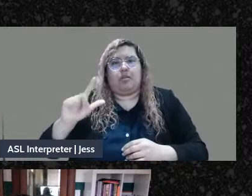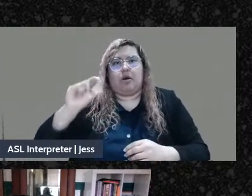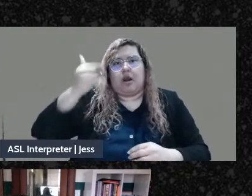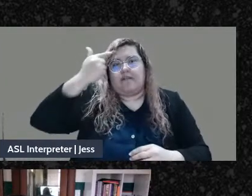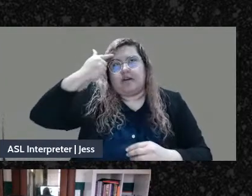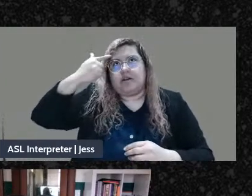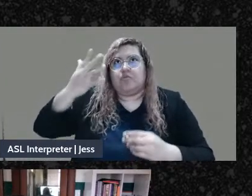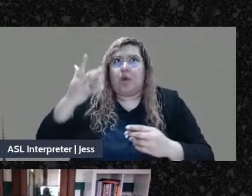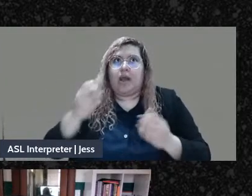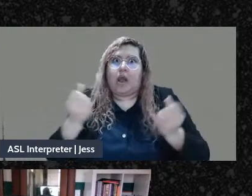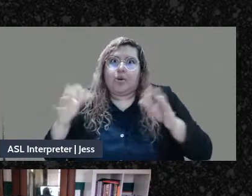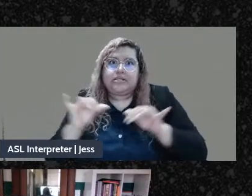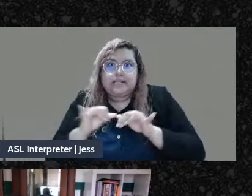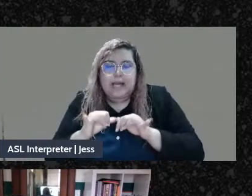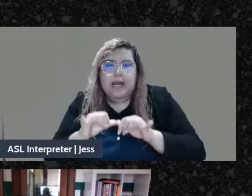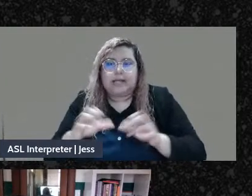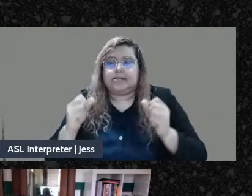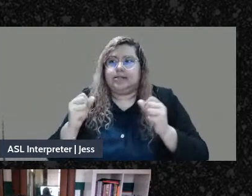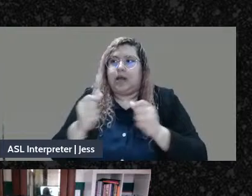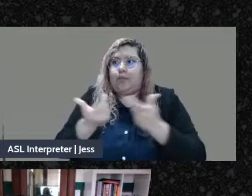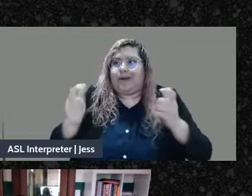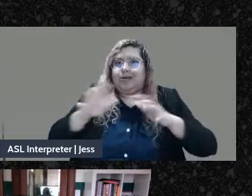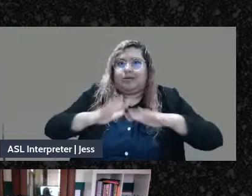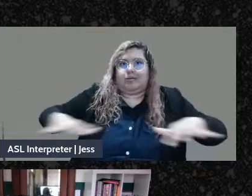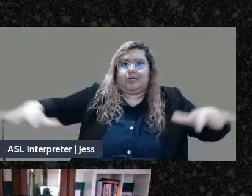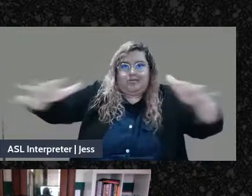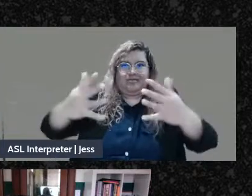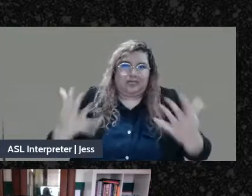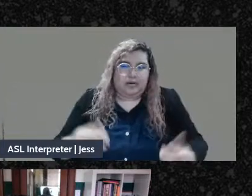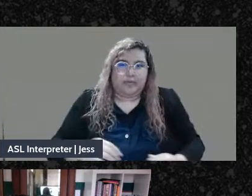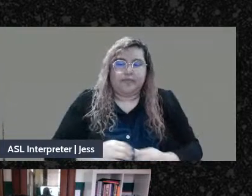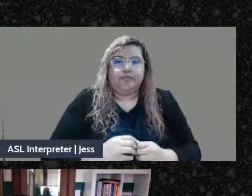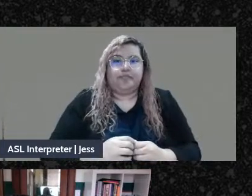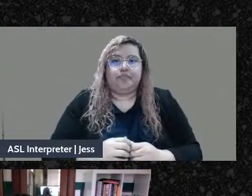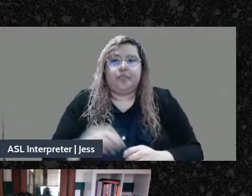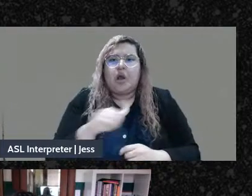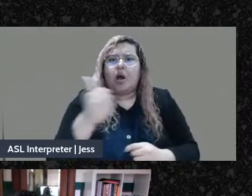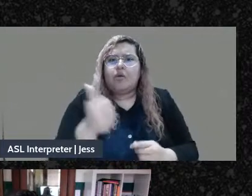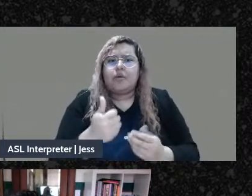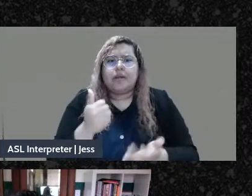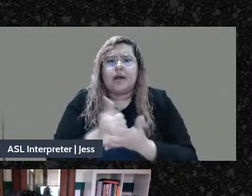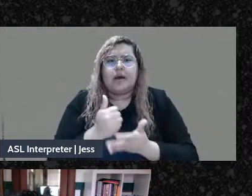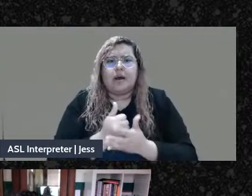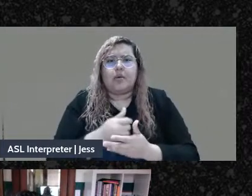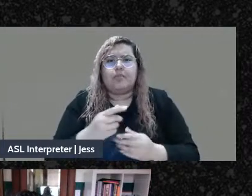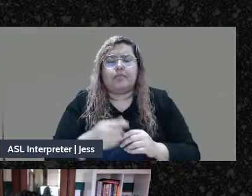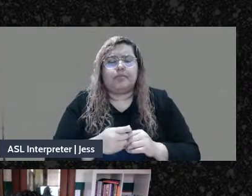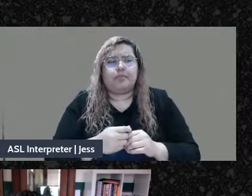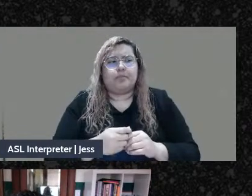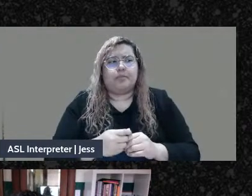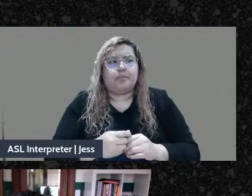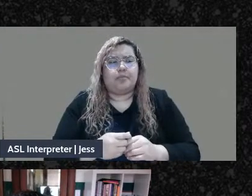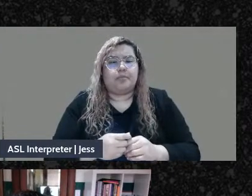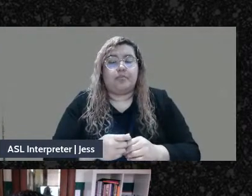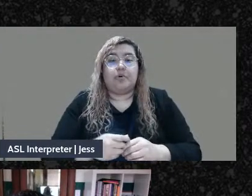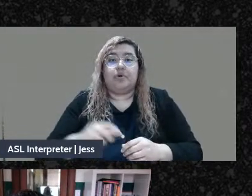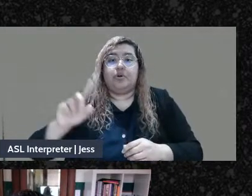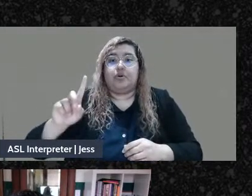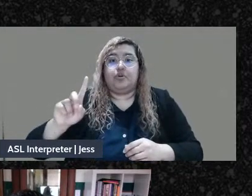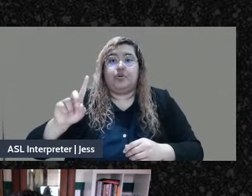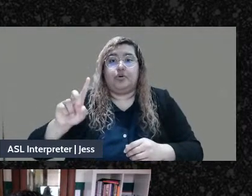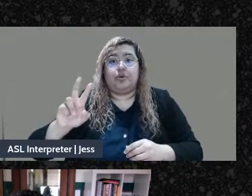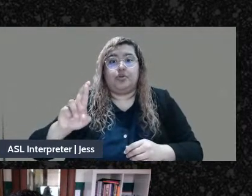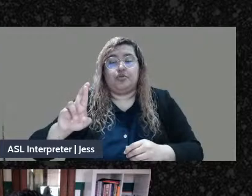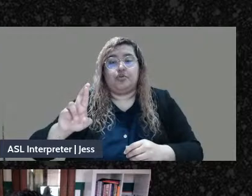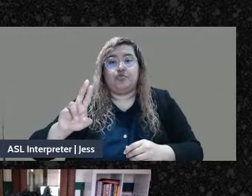I guess the most helpful thinking I found from them on this has been from Drumbeats, from Desi's Rising Up and